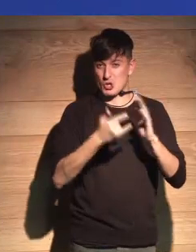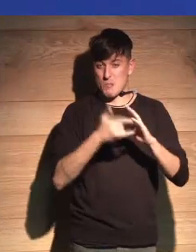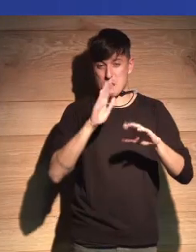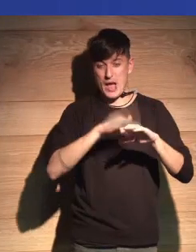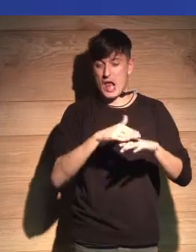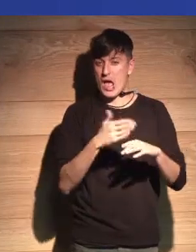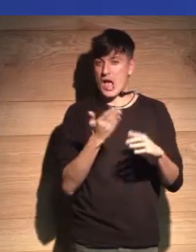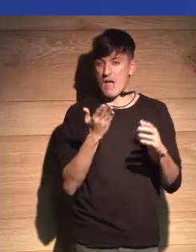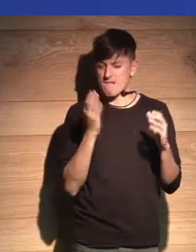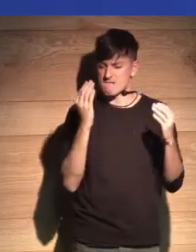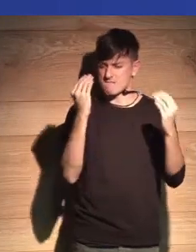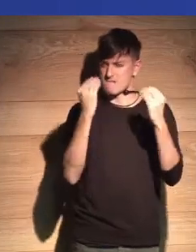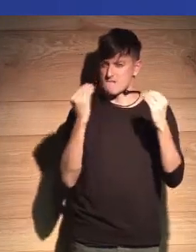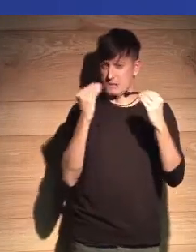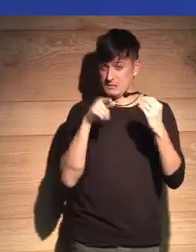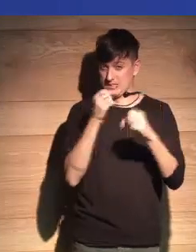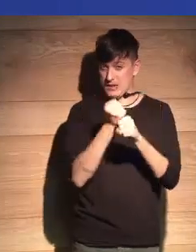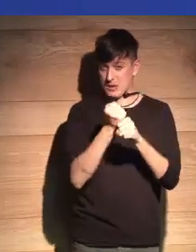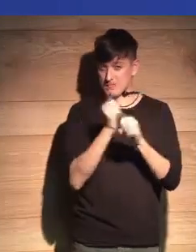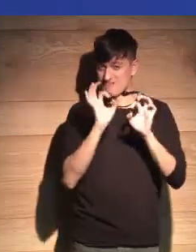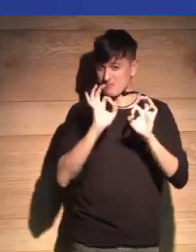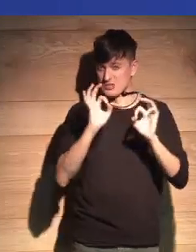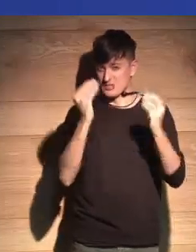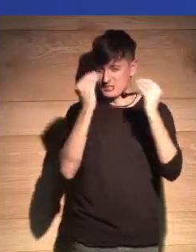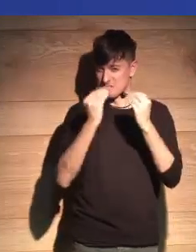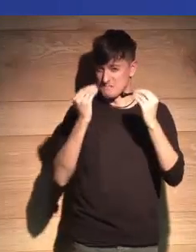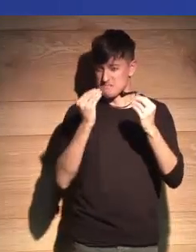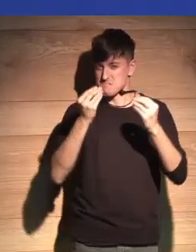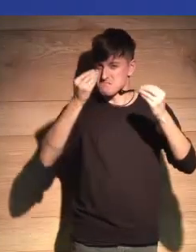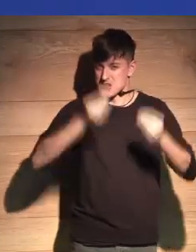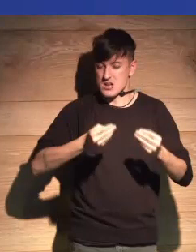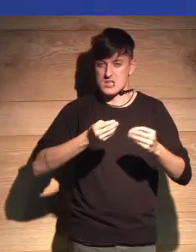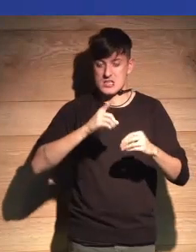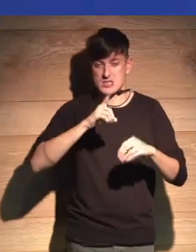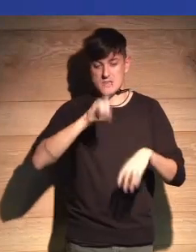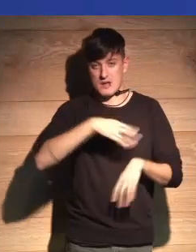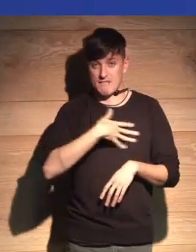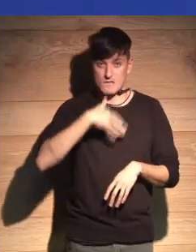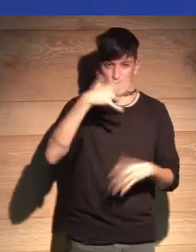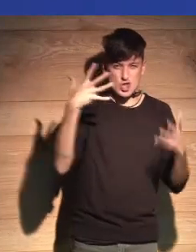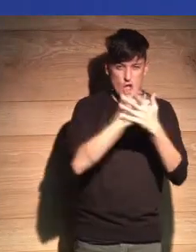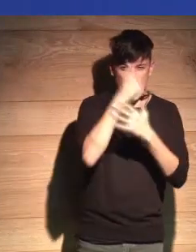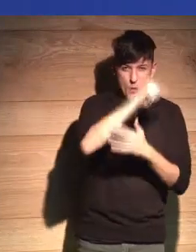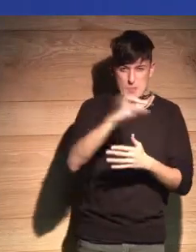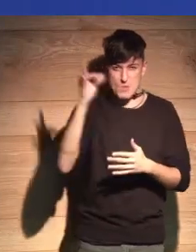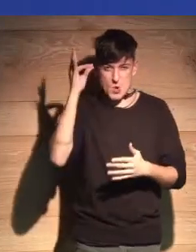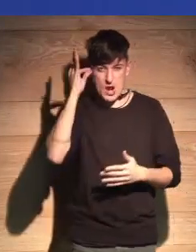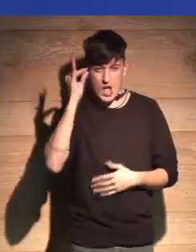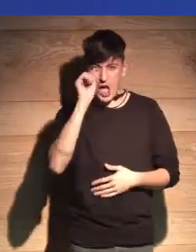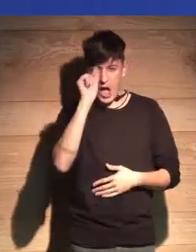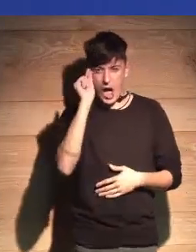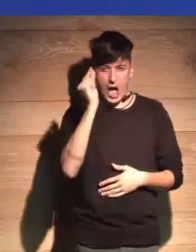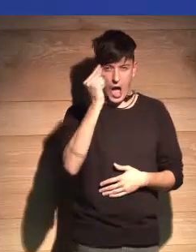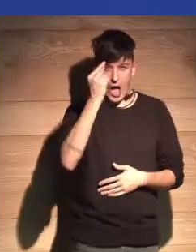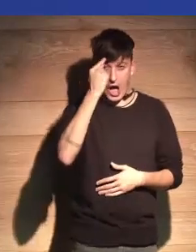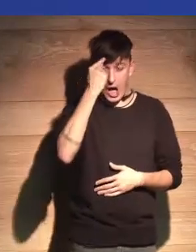Fundación Telefónica we like to promote projects of this kind, and we want all men and women